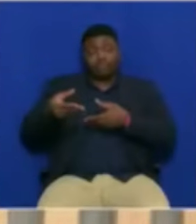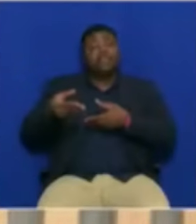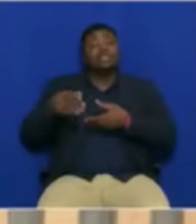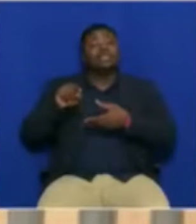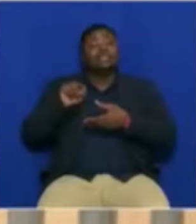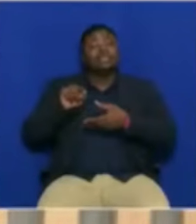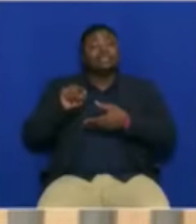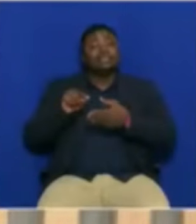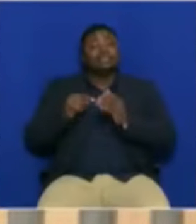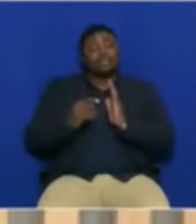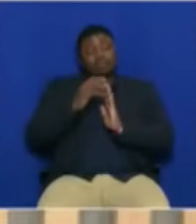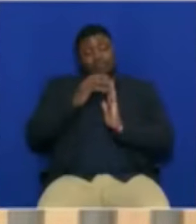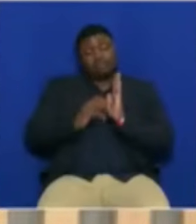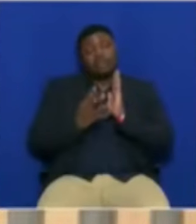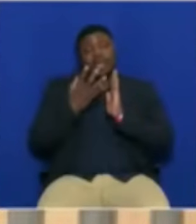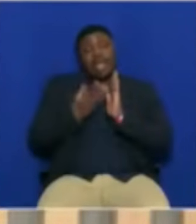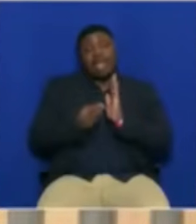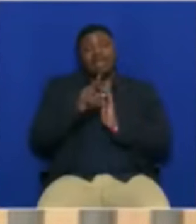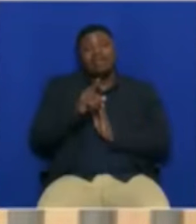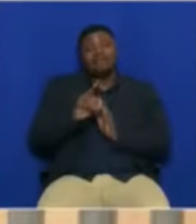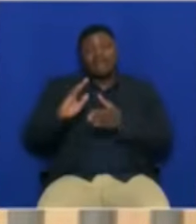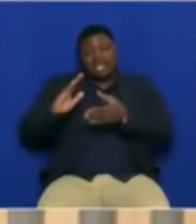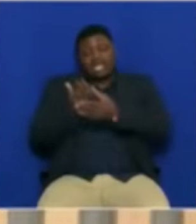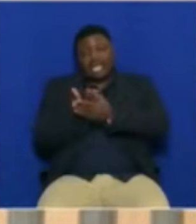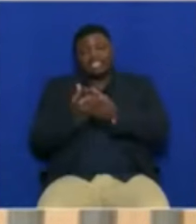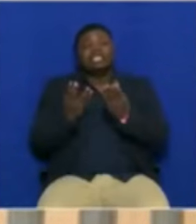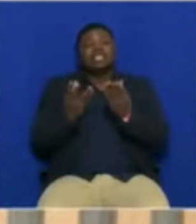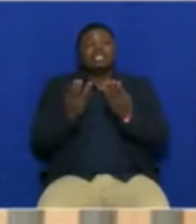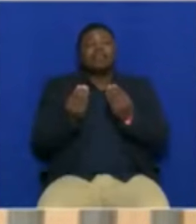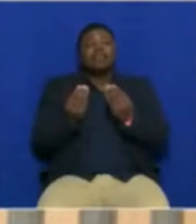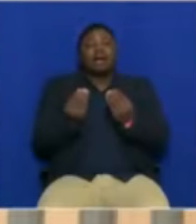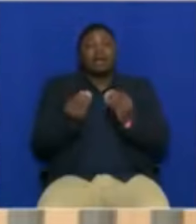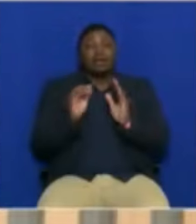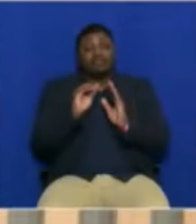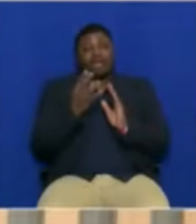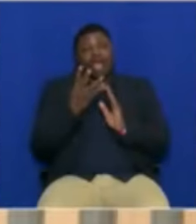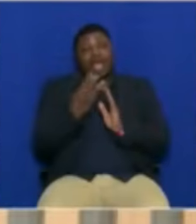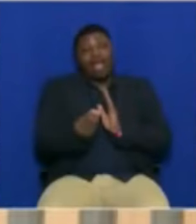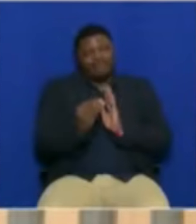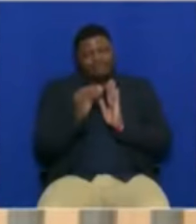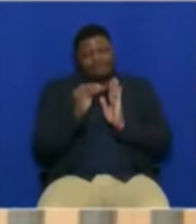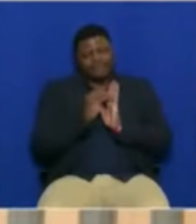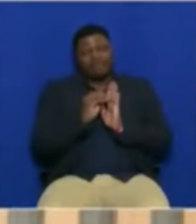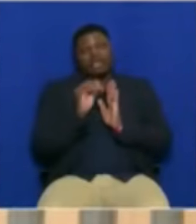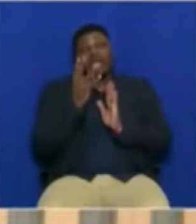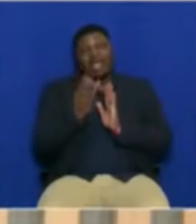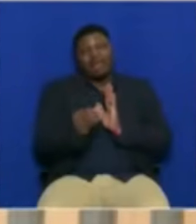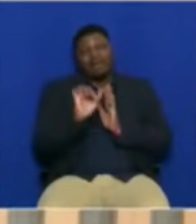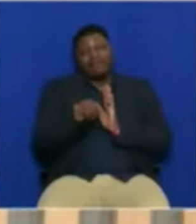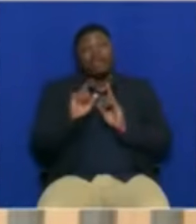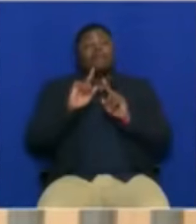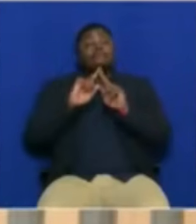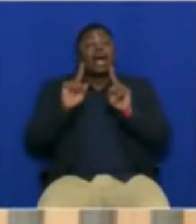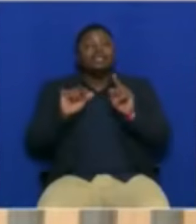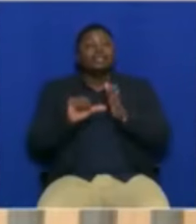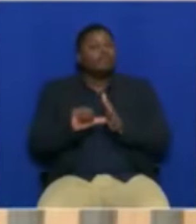What's important for my purposes there is the date on which it's